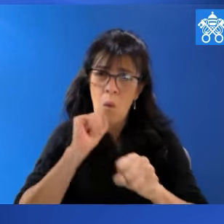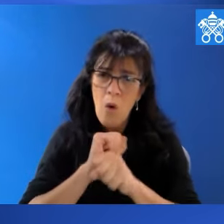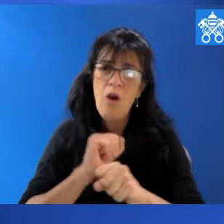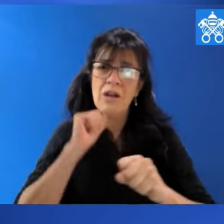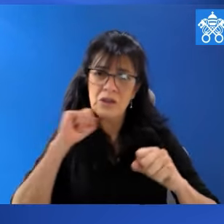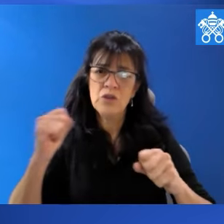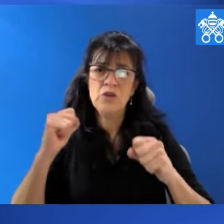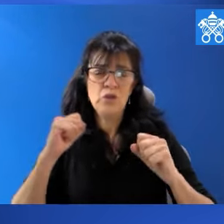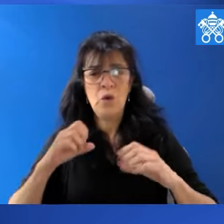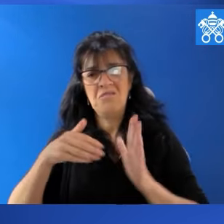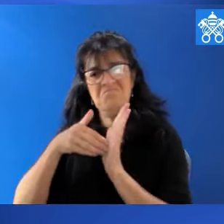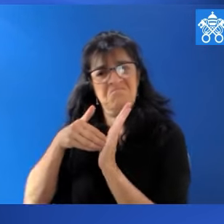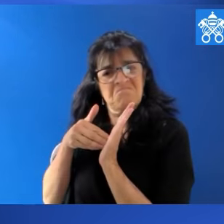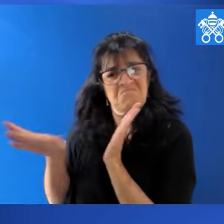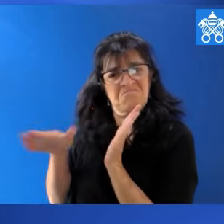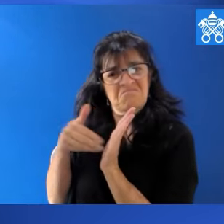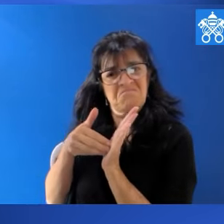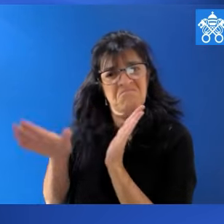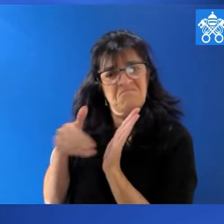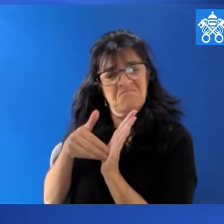to repel migrants.